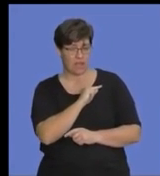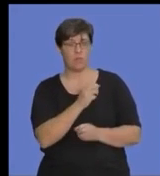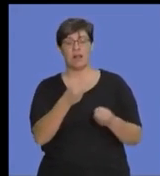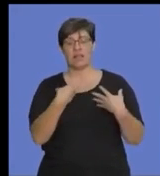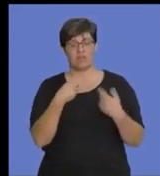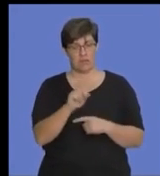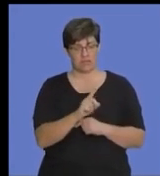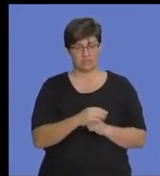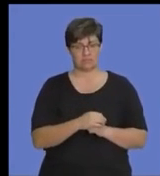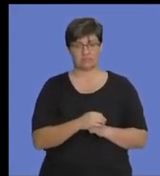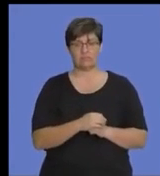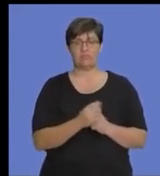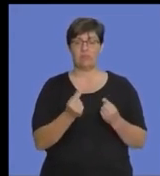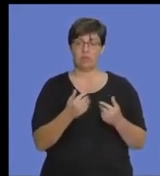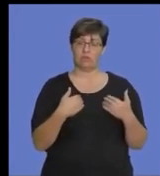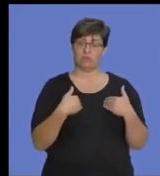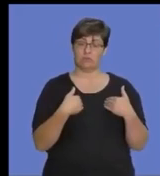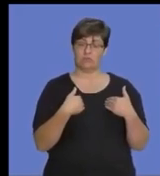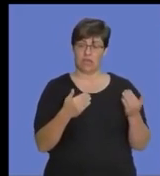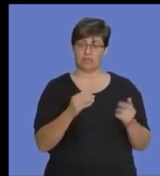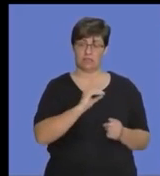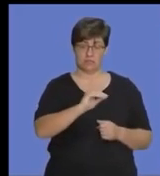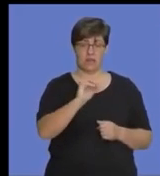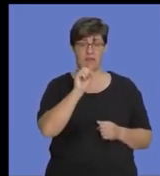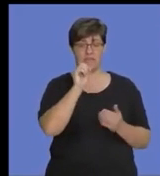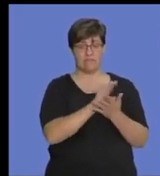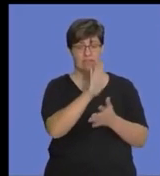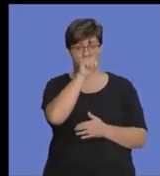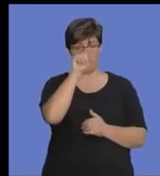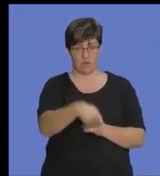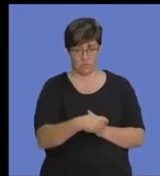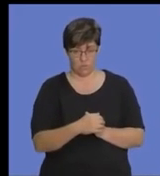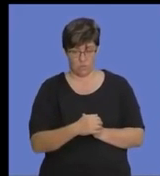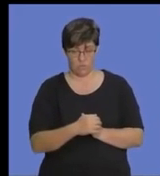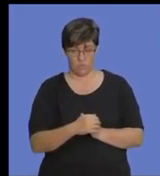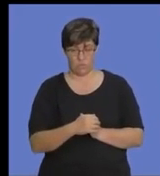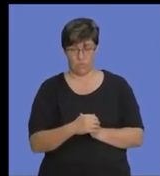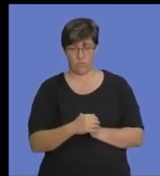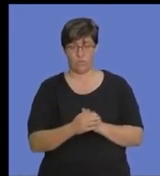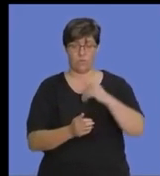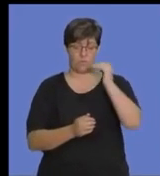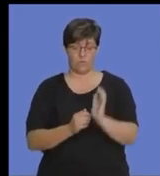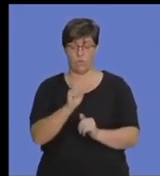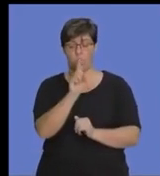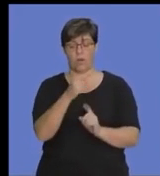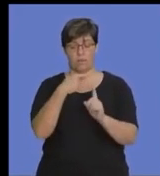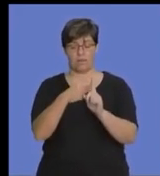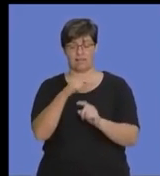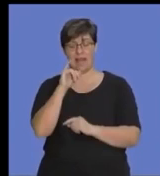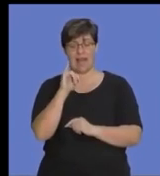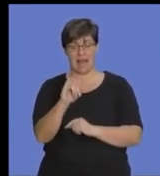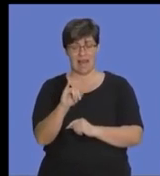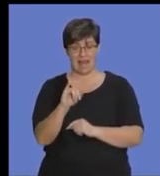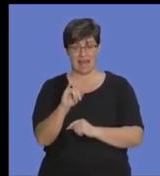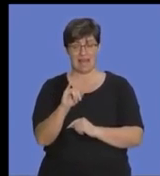will then give me, remember that the amount that Sibusiso invested was 15,000, 1 plus